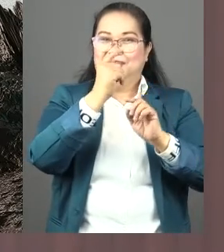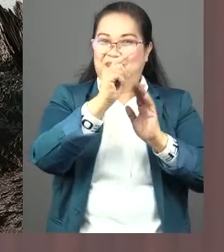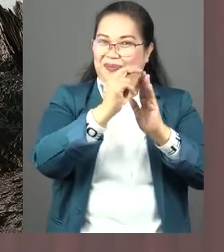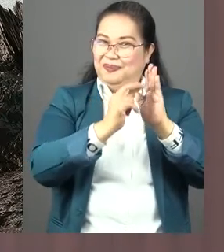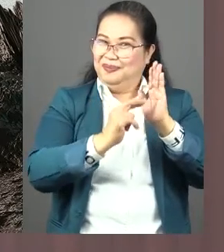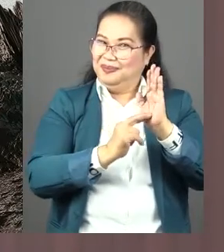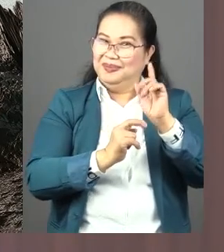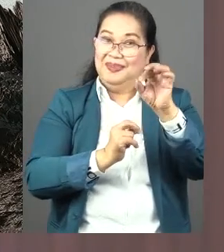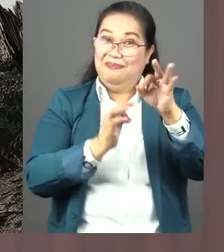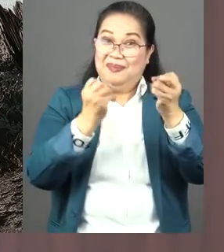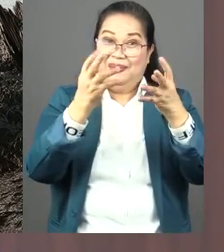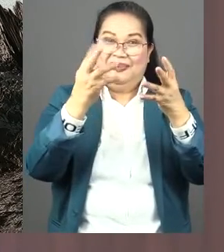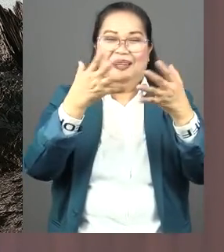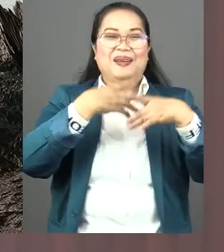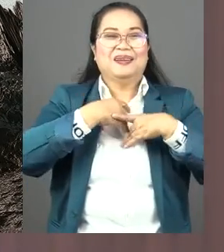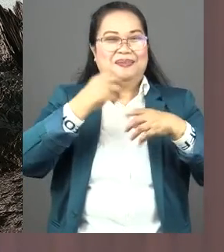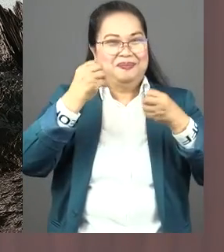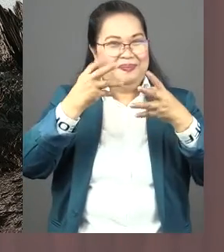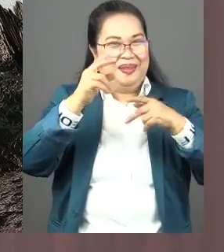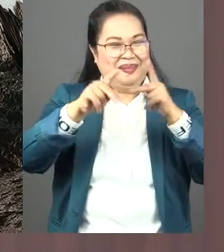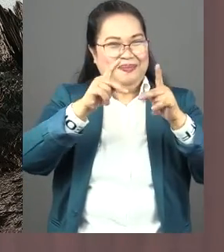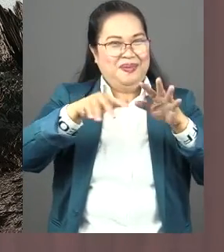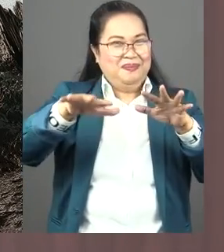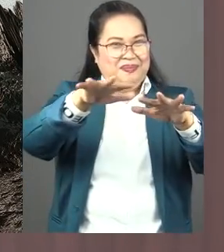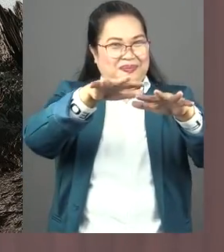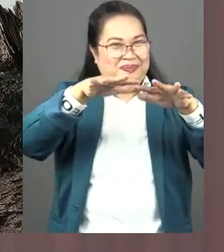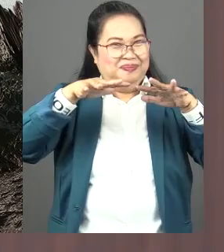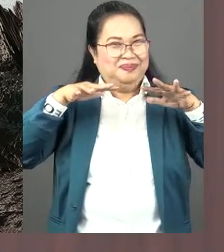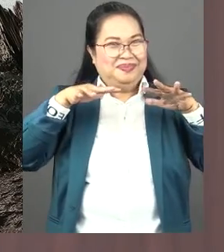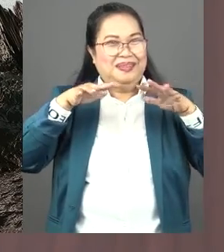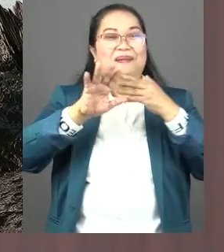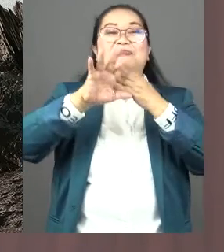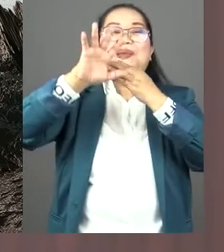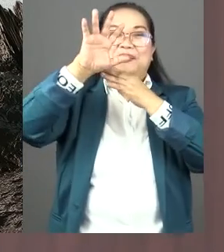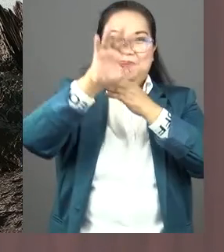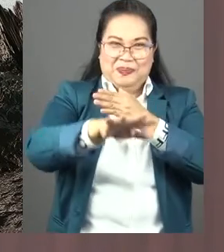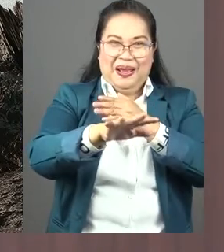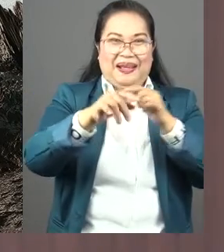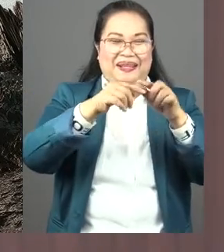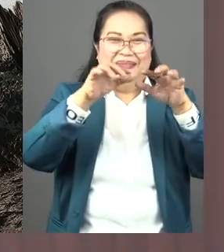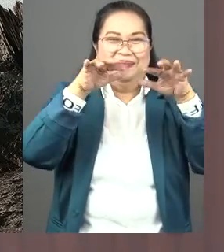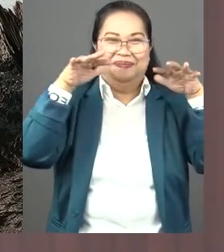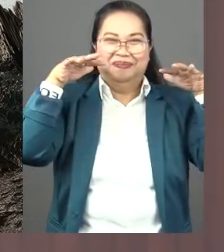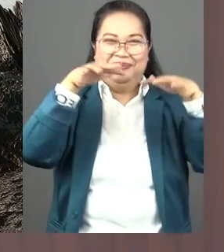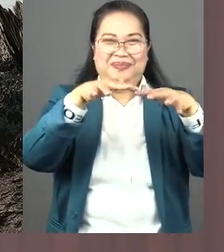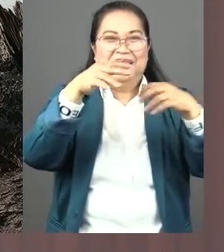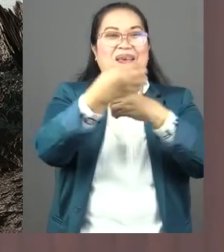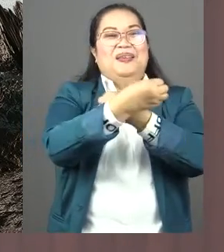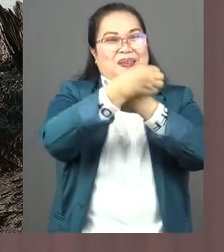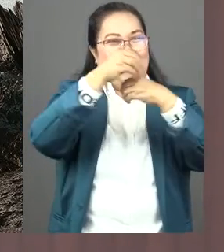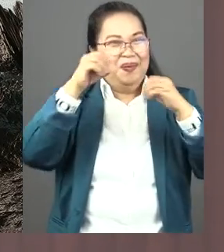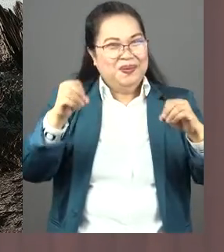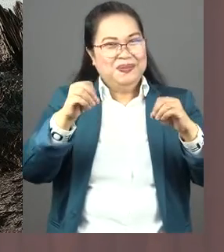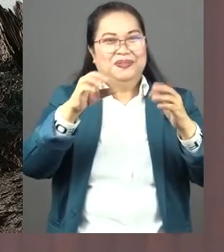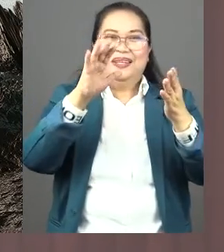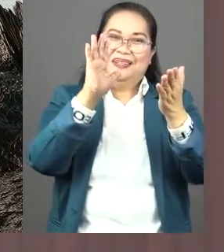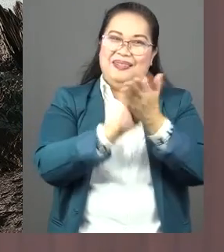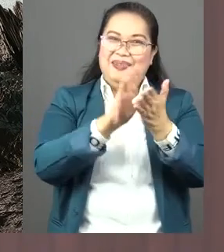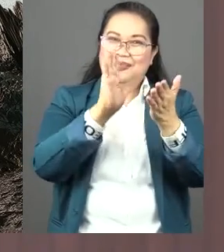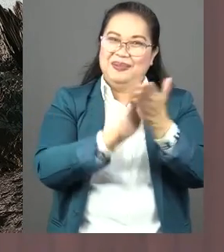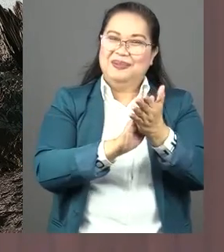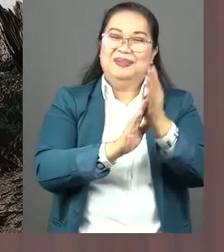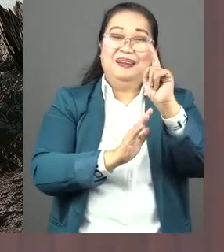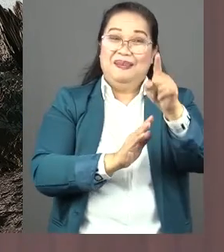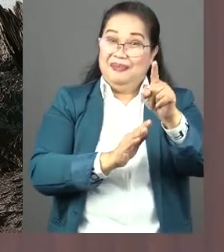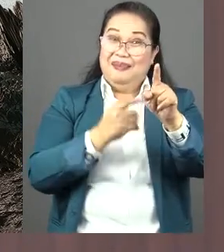you, like many people today, because we are now going back on-site in the office, in school, if you